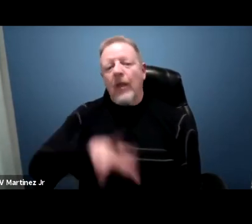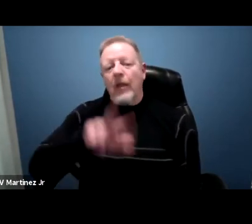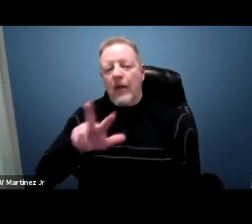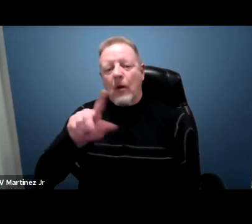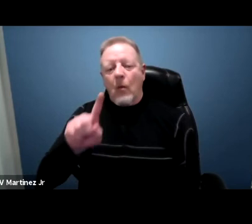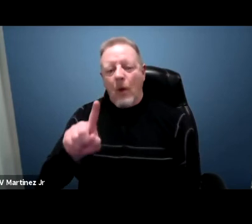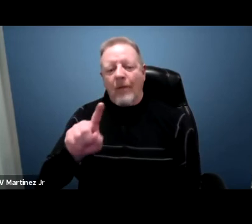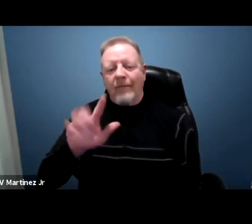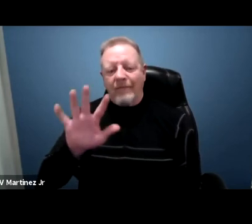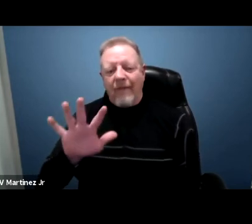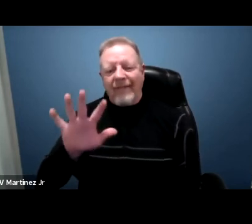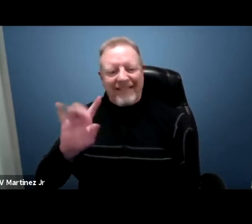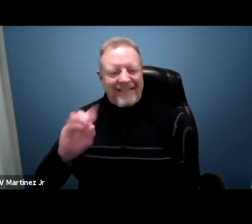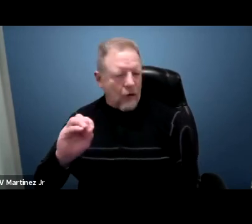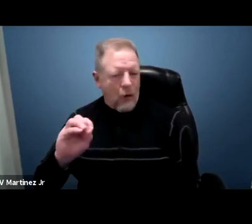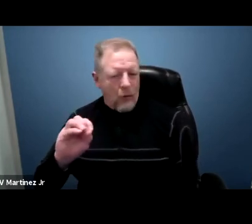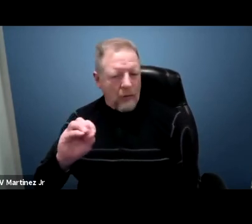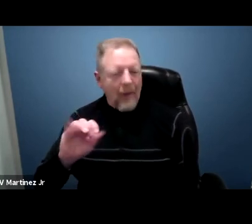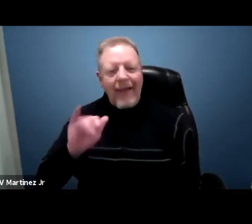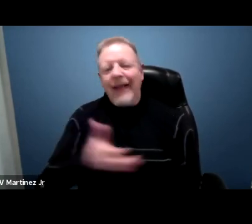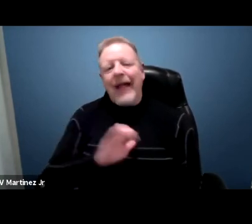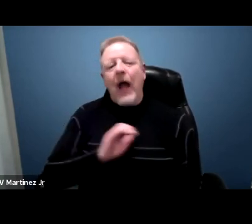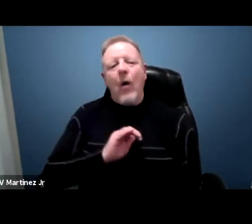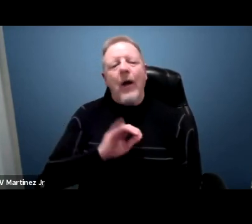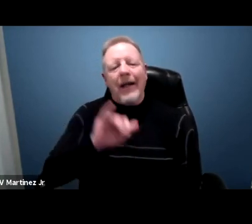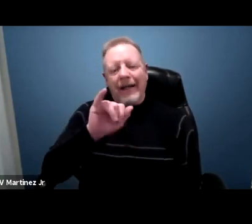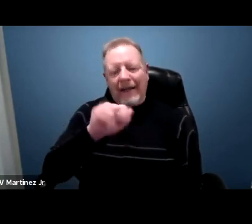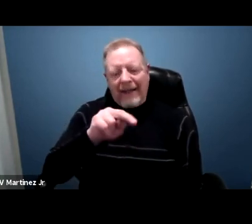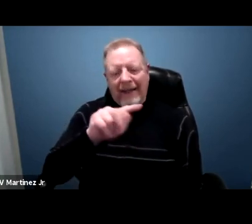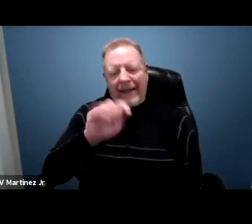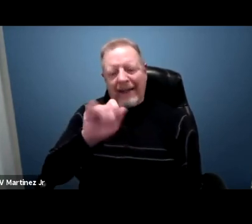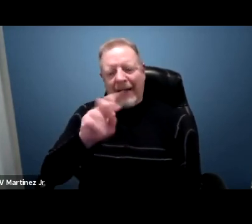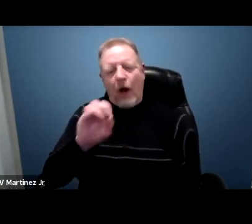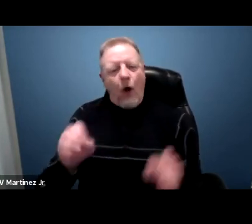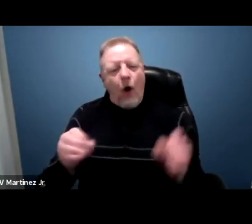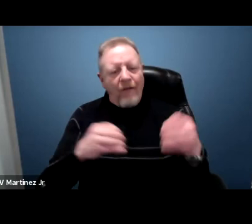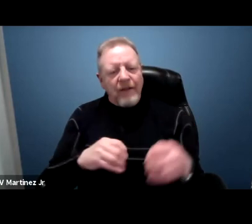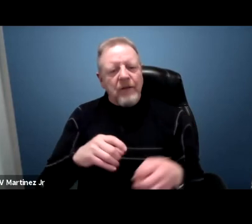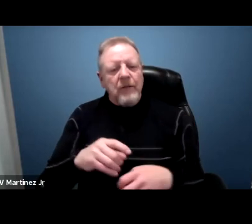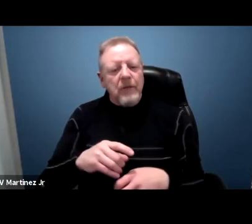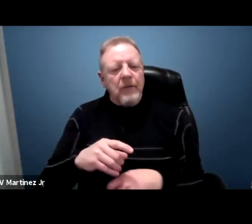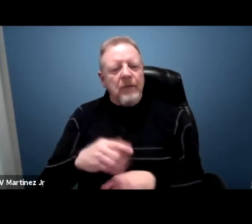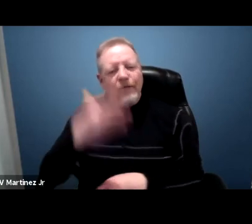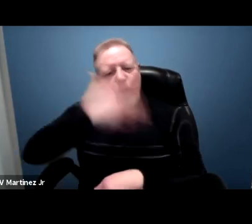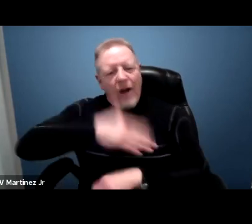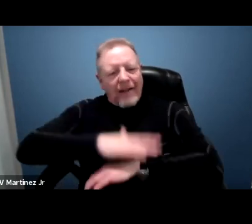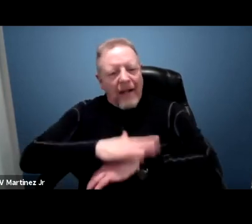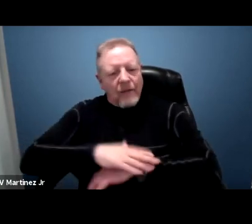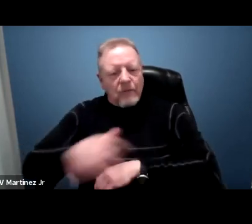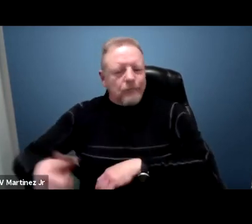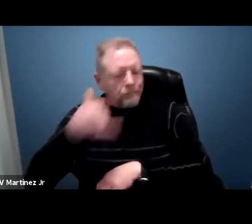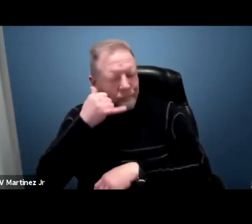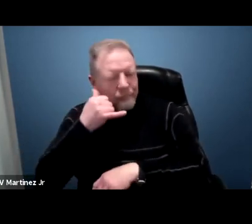401-831-3150. And that is our intake office. And we're always happy to speak to people if they have